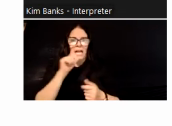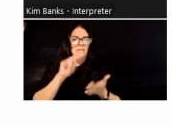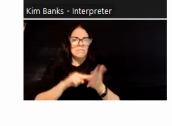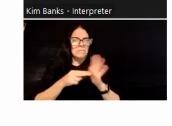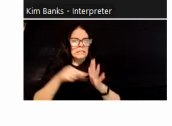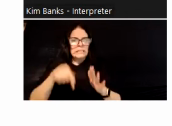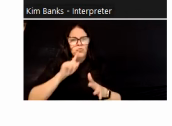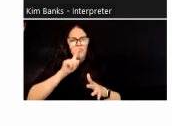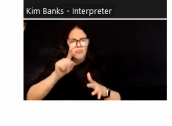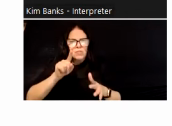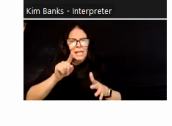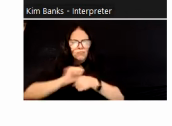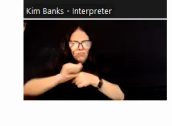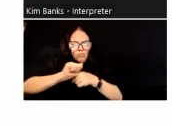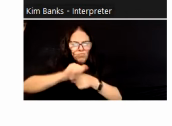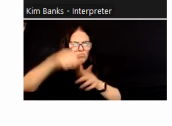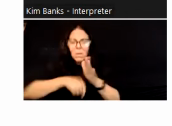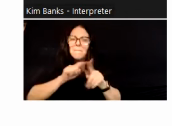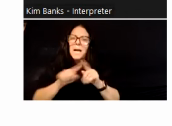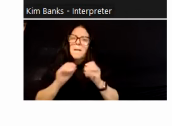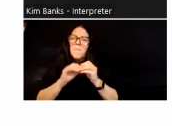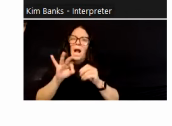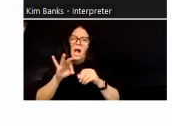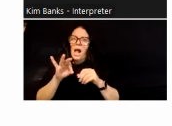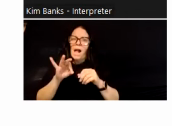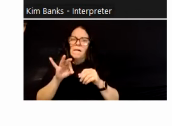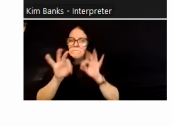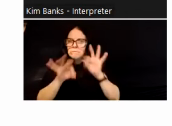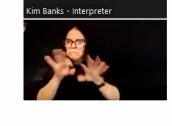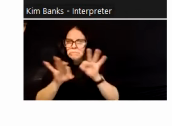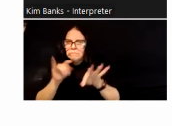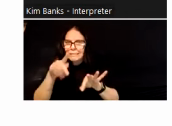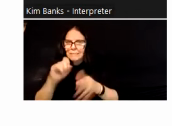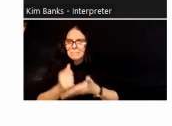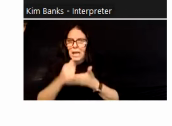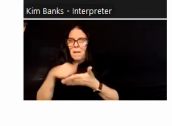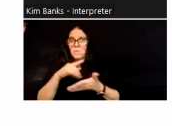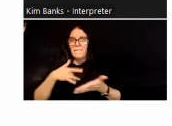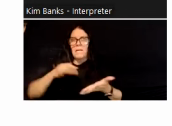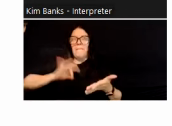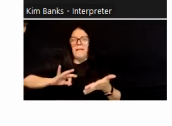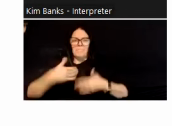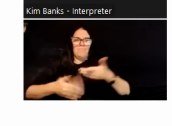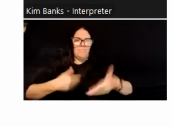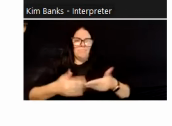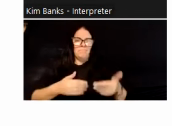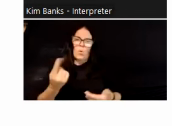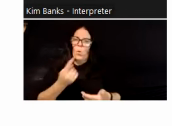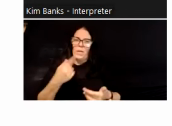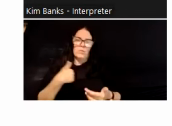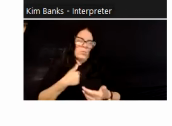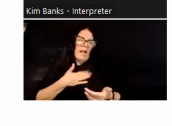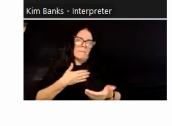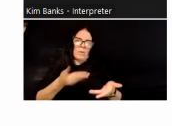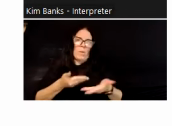comprehensive, just some tips and tricks. And we hopefully you got something out of it. And again, we're always open to